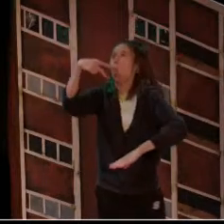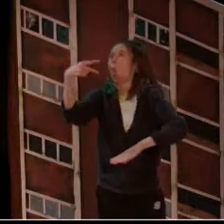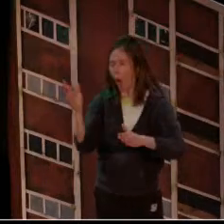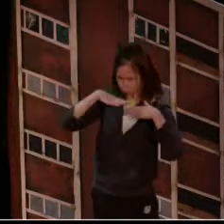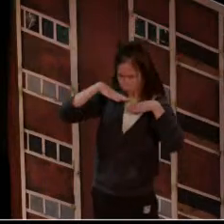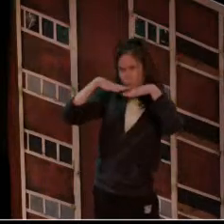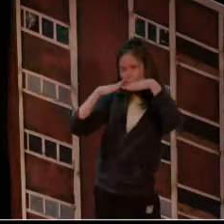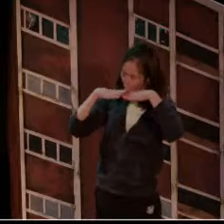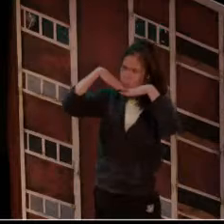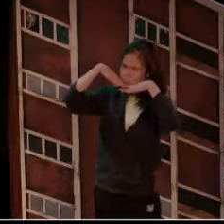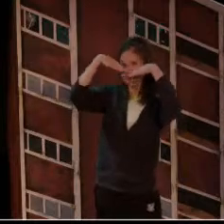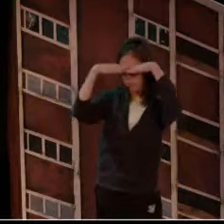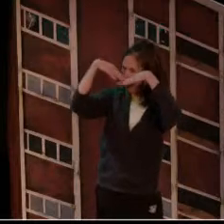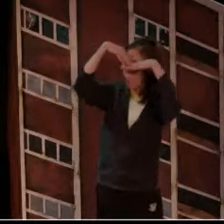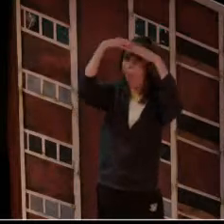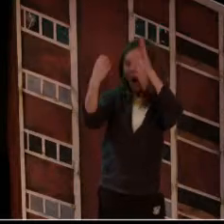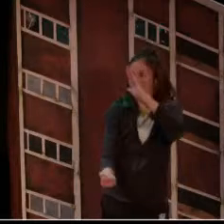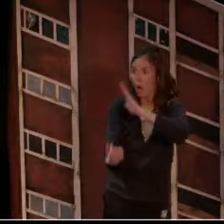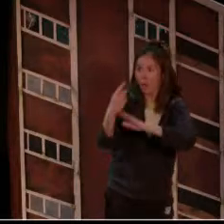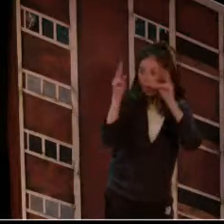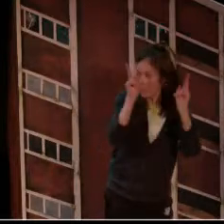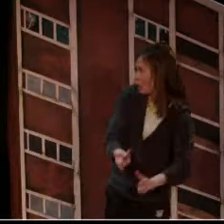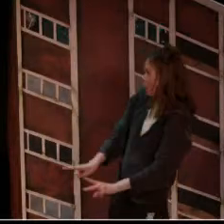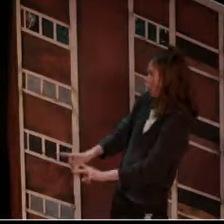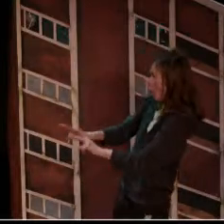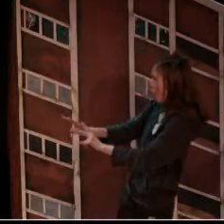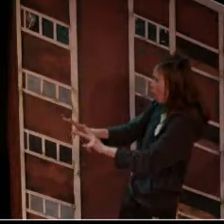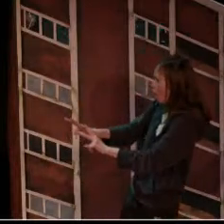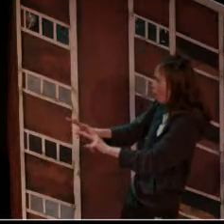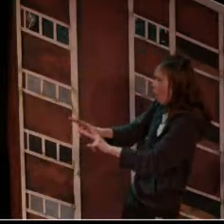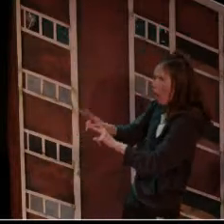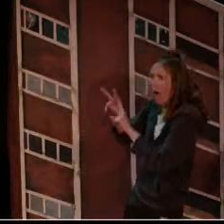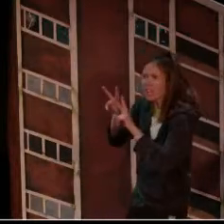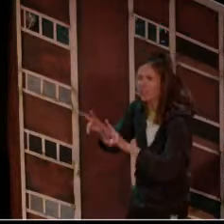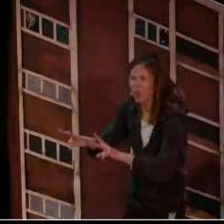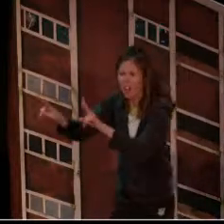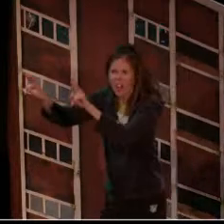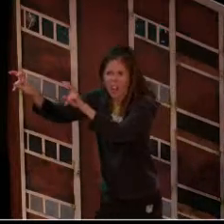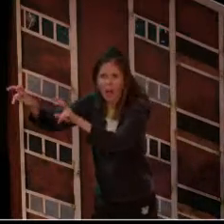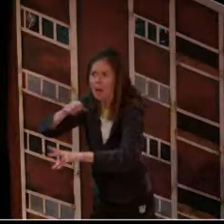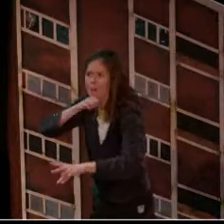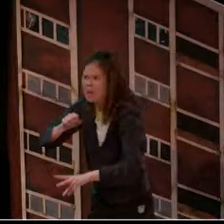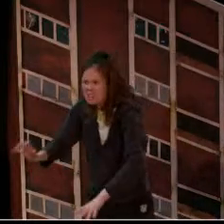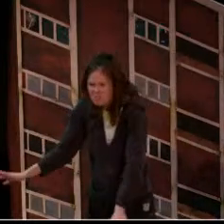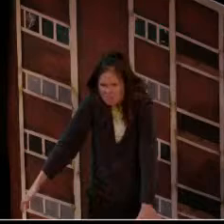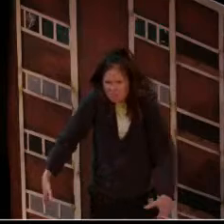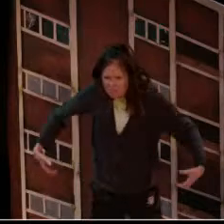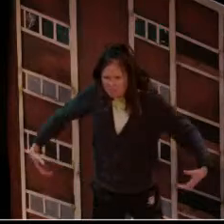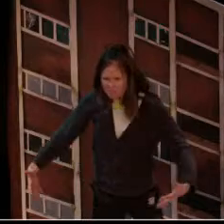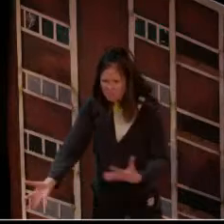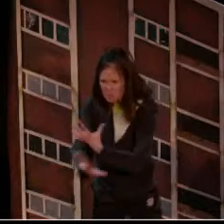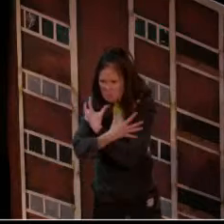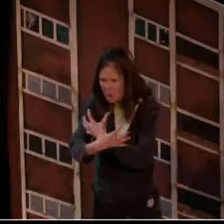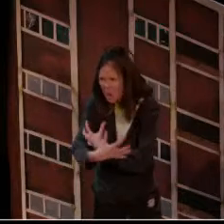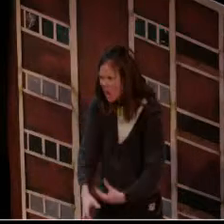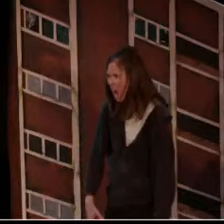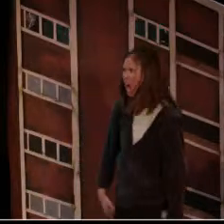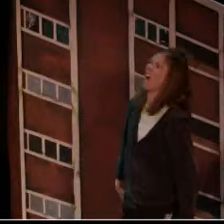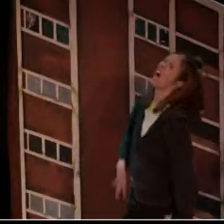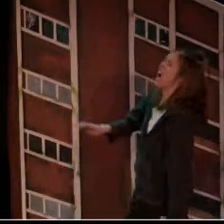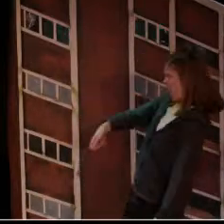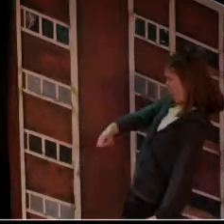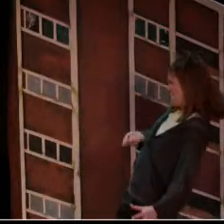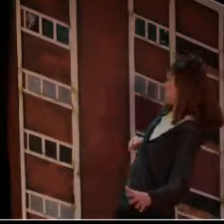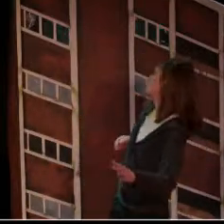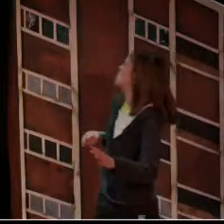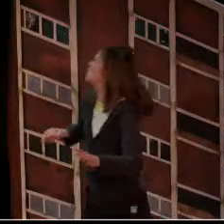then had the land battle. See how the bear-like man tore out the other man's shoulder bone. How he cried to me for help. He said